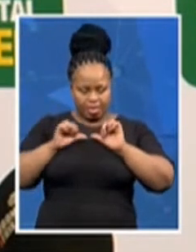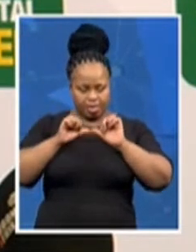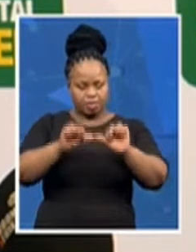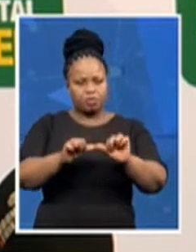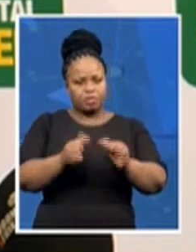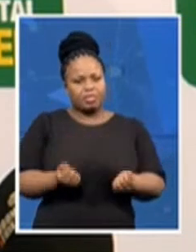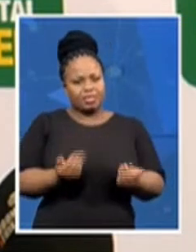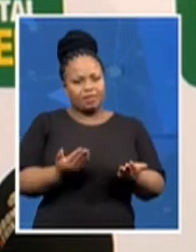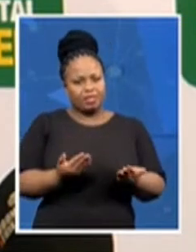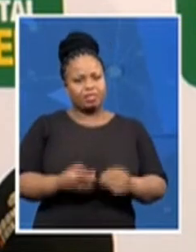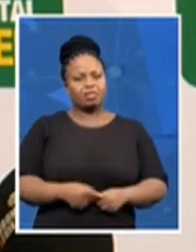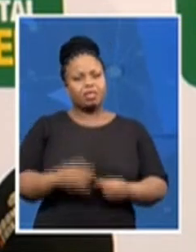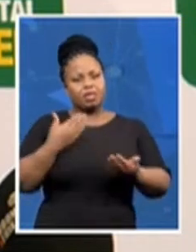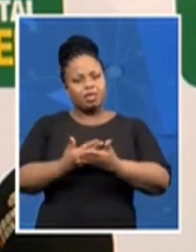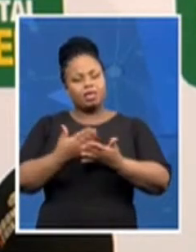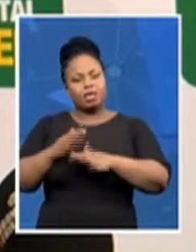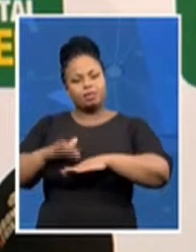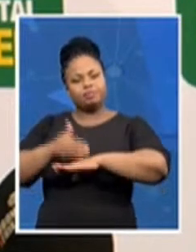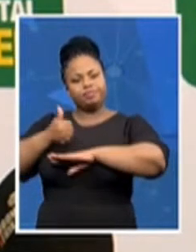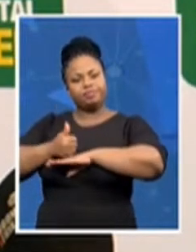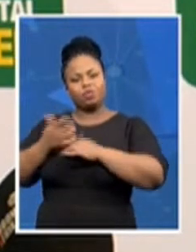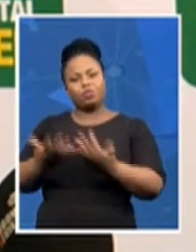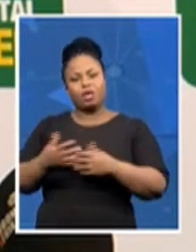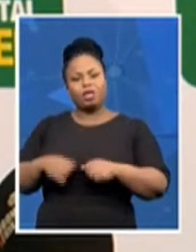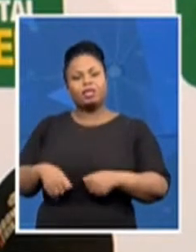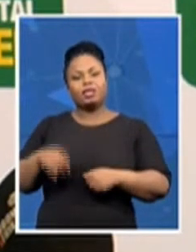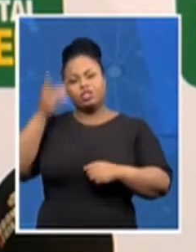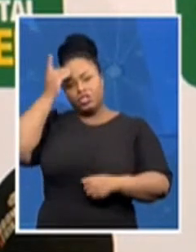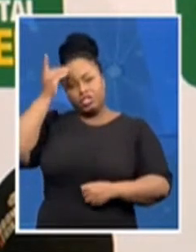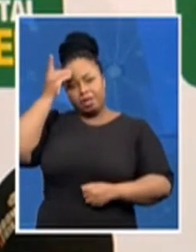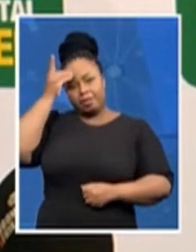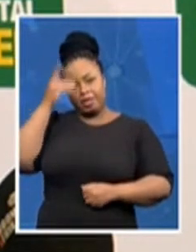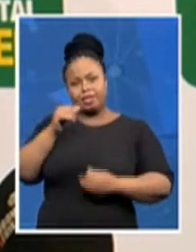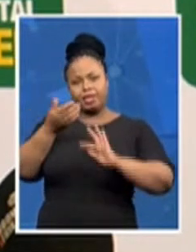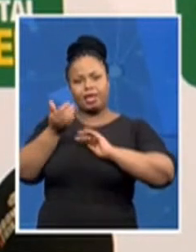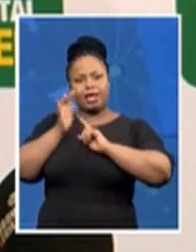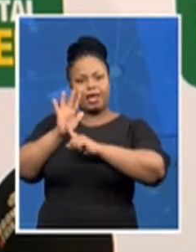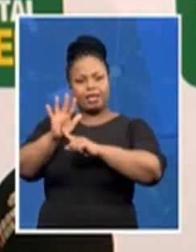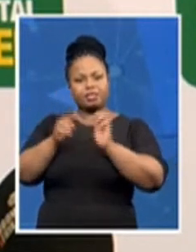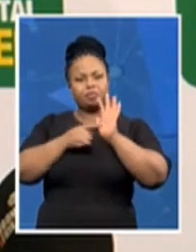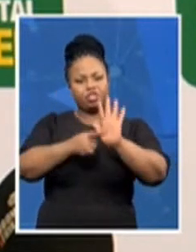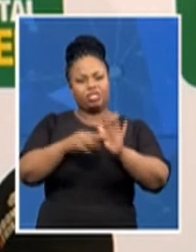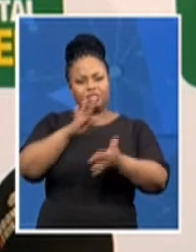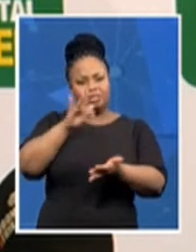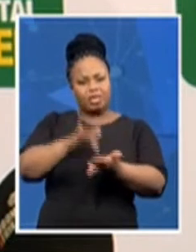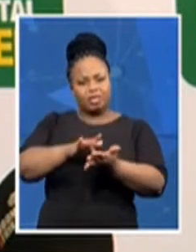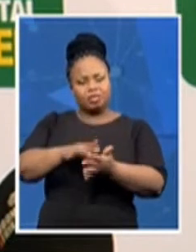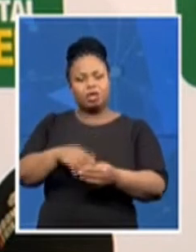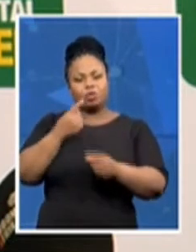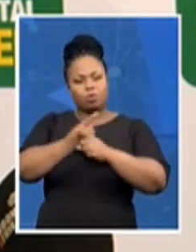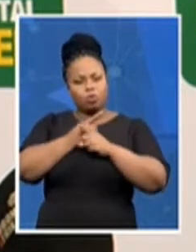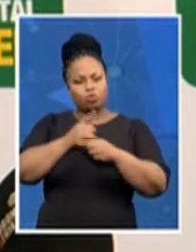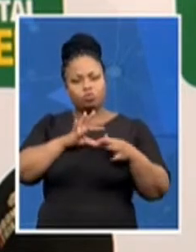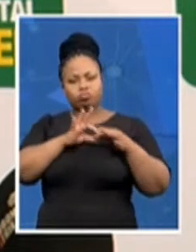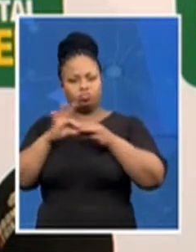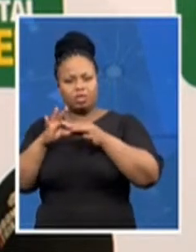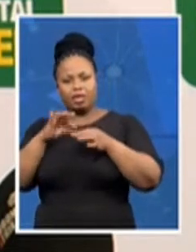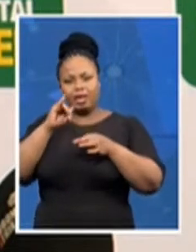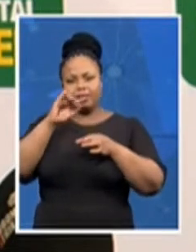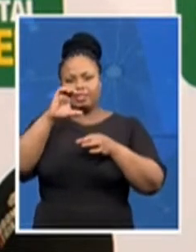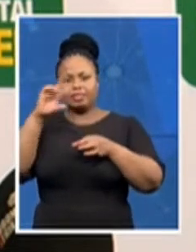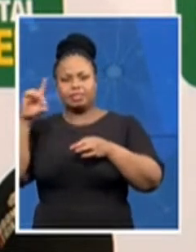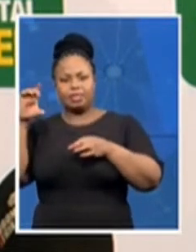Durban Exhibition Centre with a hotline, and engage with IDC as well as CETA and ITALA